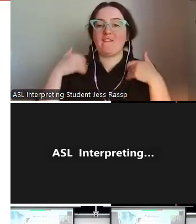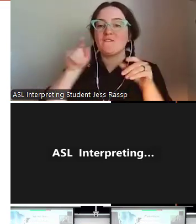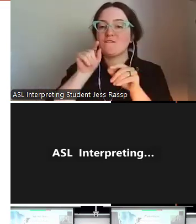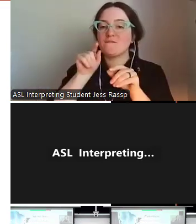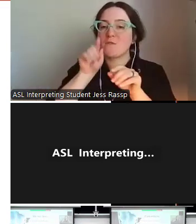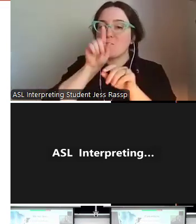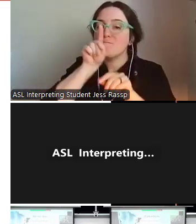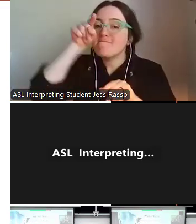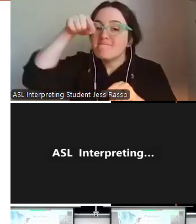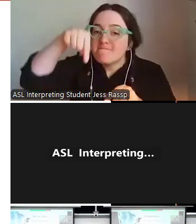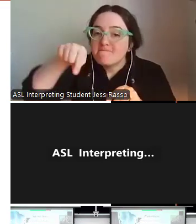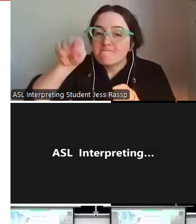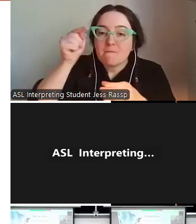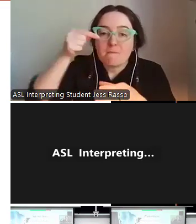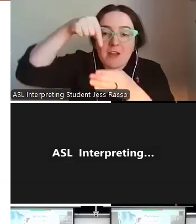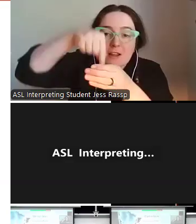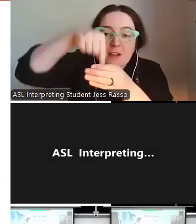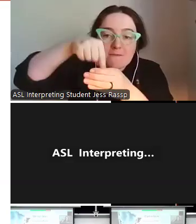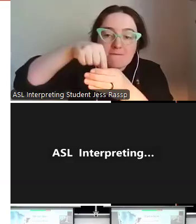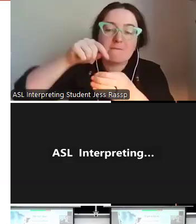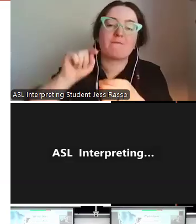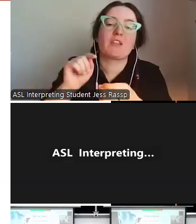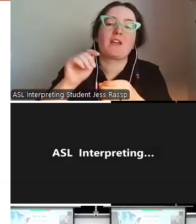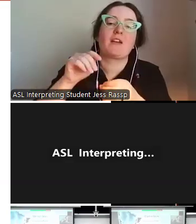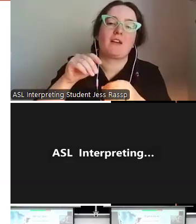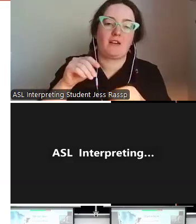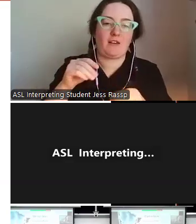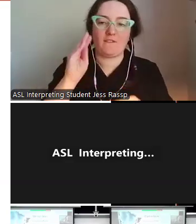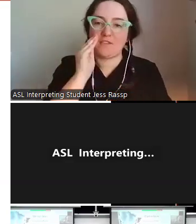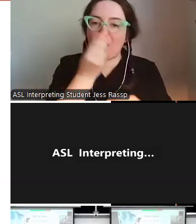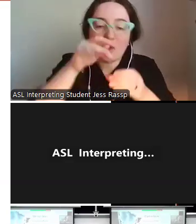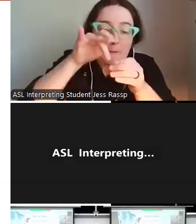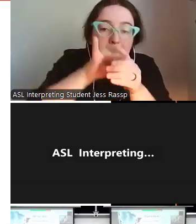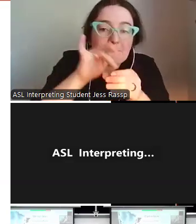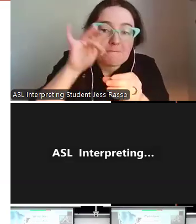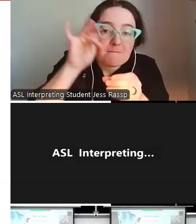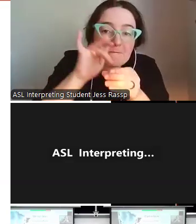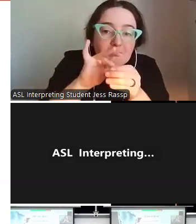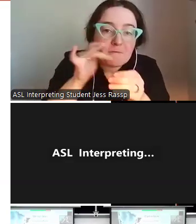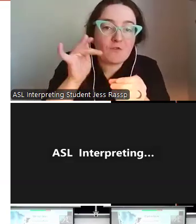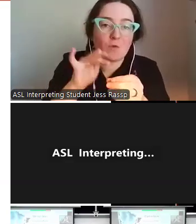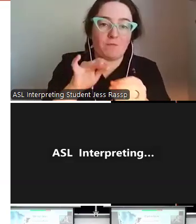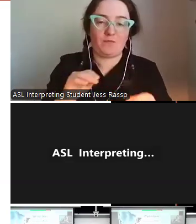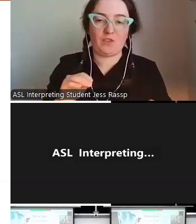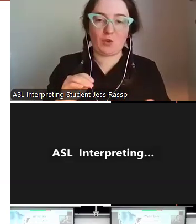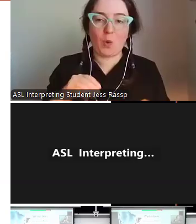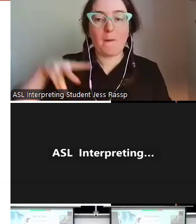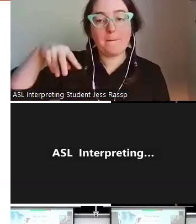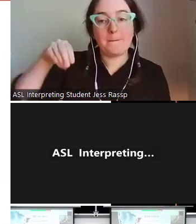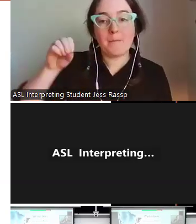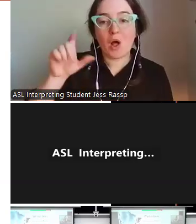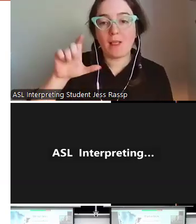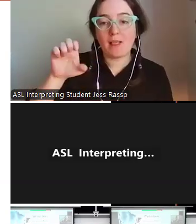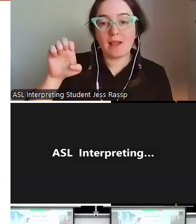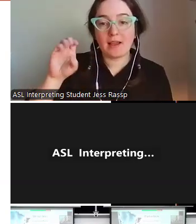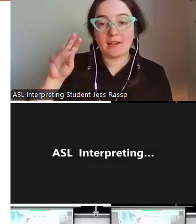right, they're a pollen collector, so for pollen collection, they have hind legs that have these pollen baskets